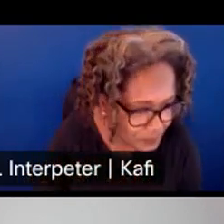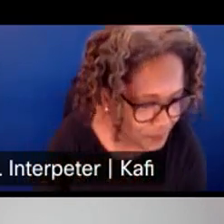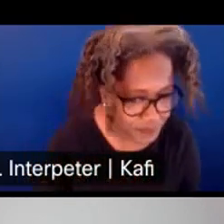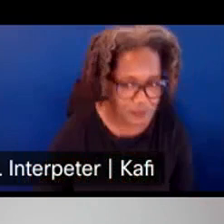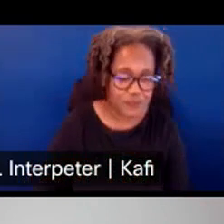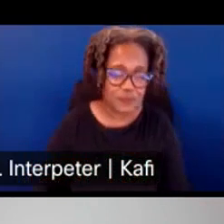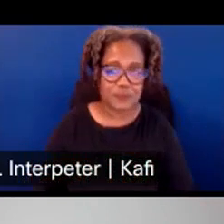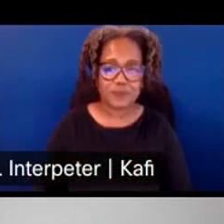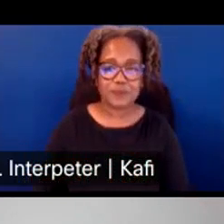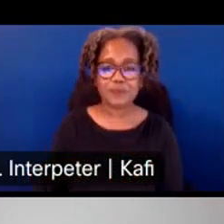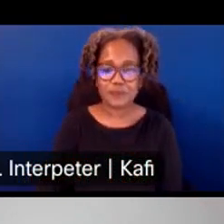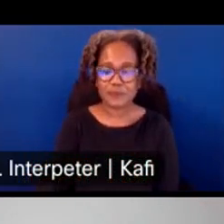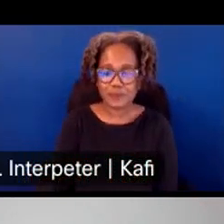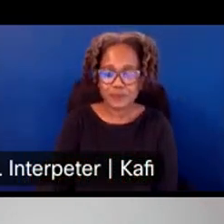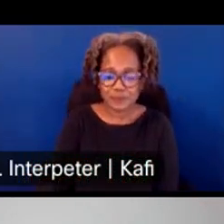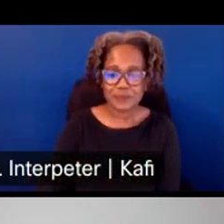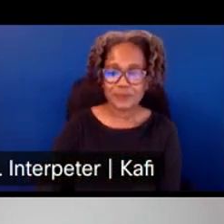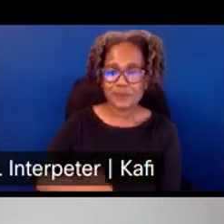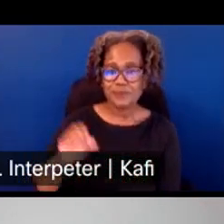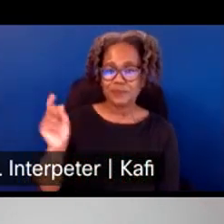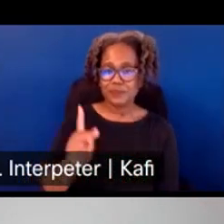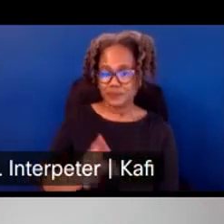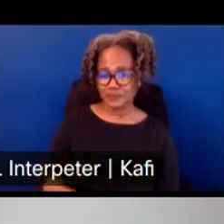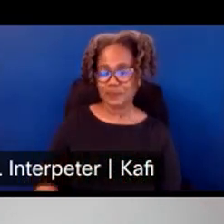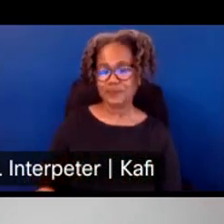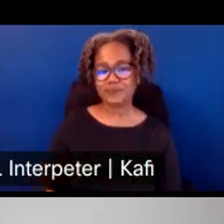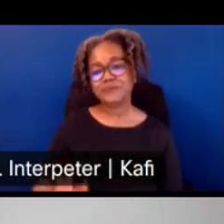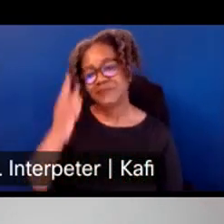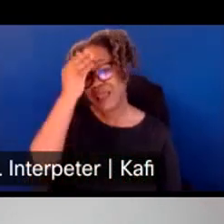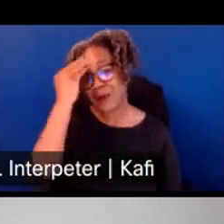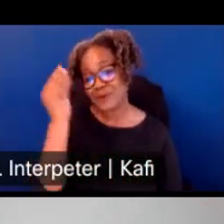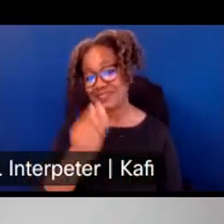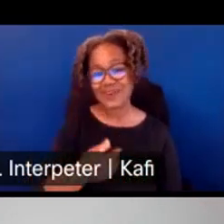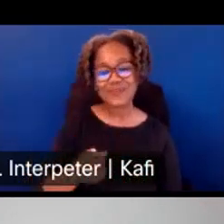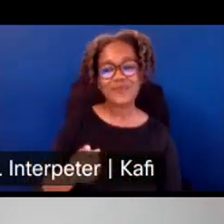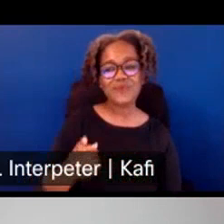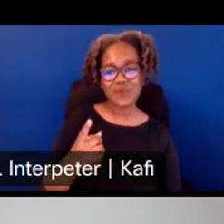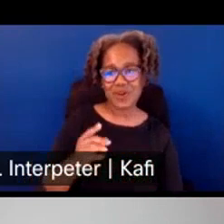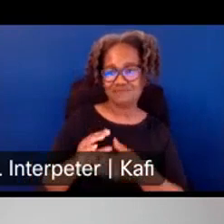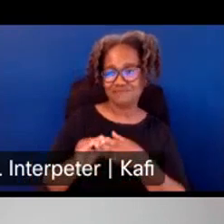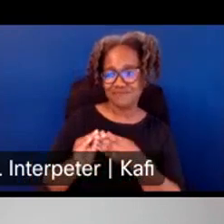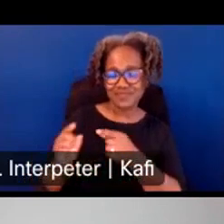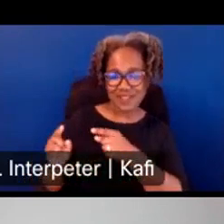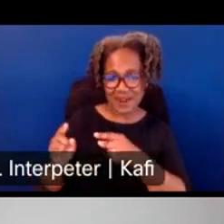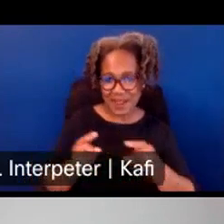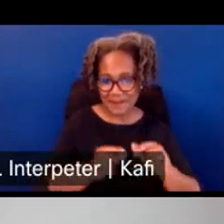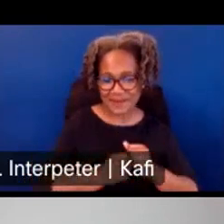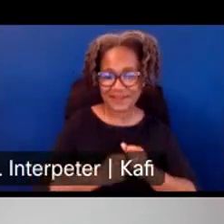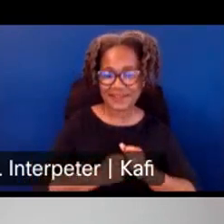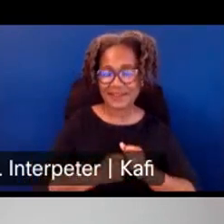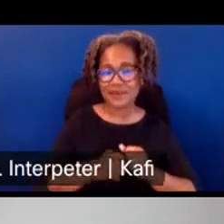Okay, that's the same one. Well, I will tell you one that happened. It was in a professional workplace